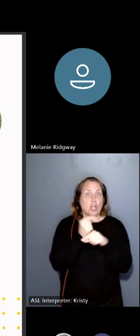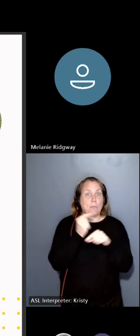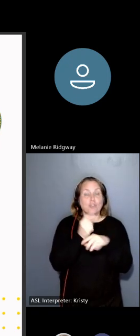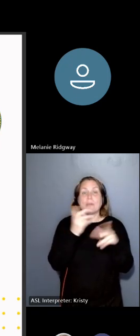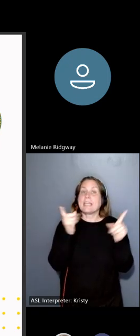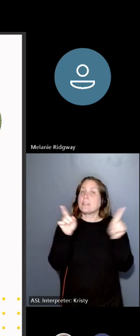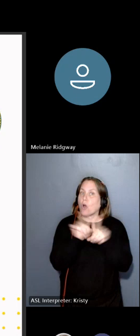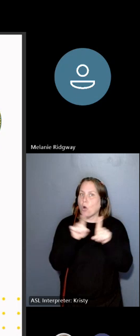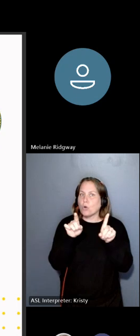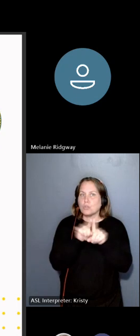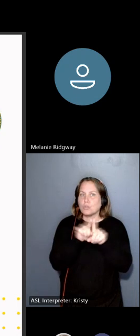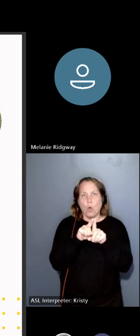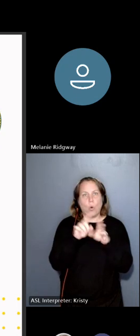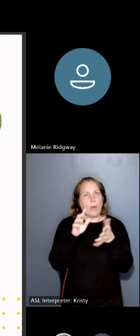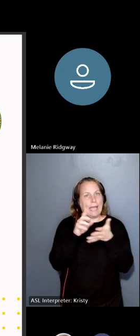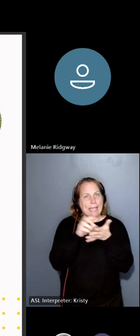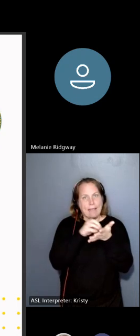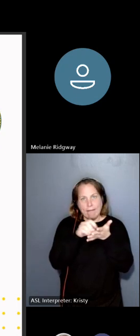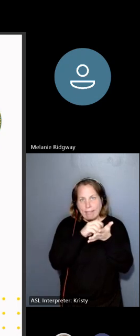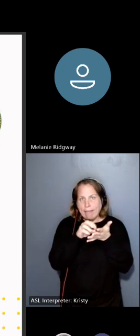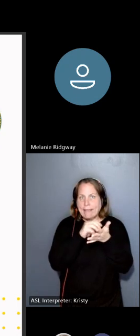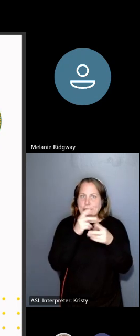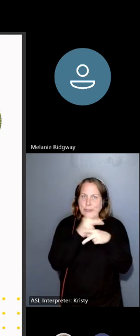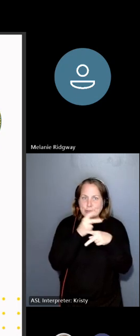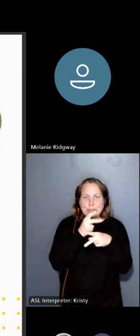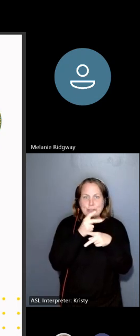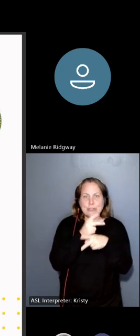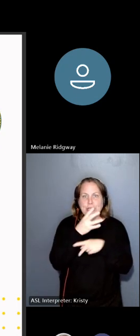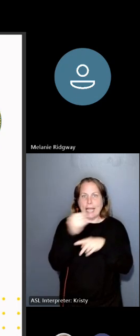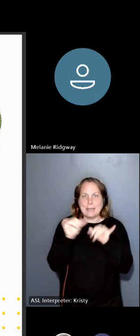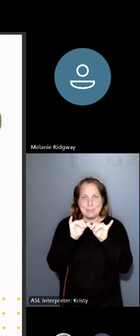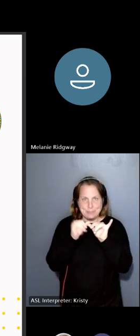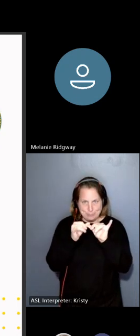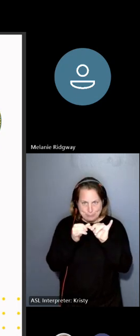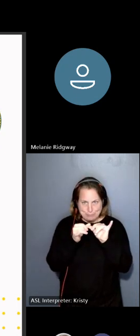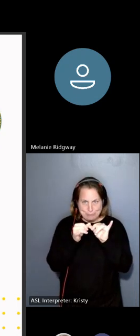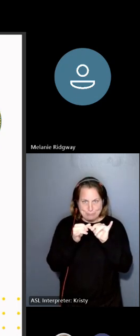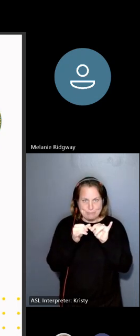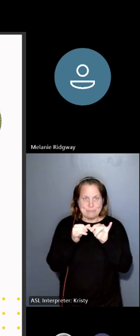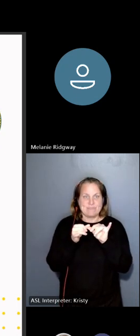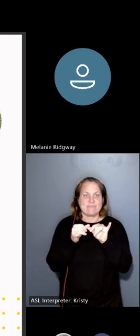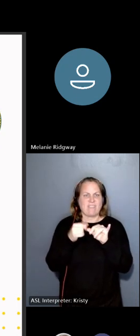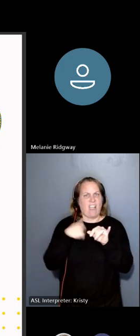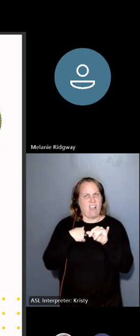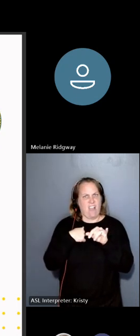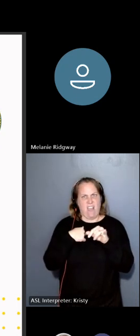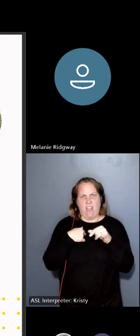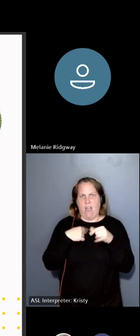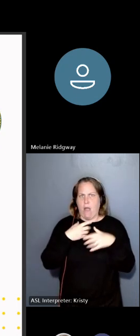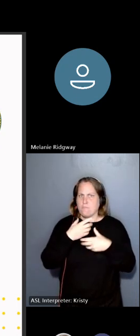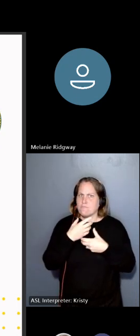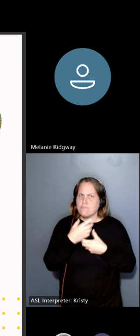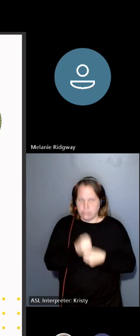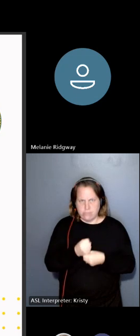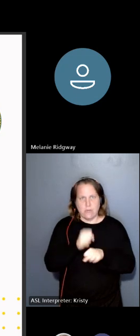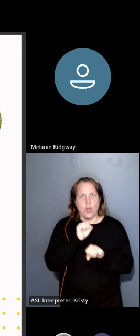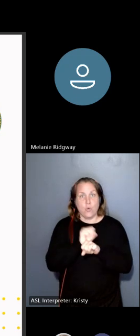measuring. Being competent in using sin, cosine, and